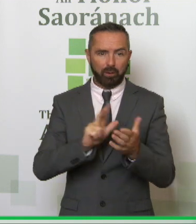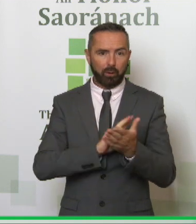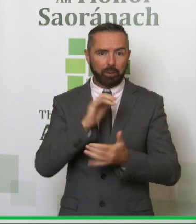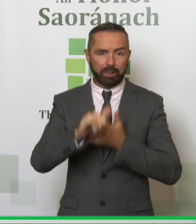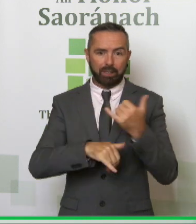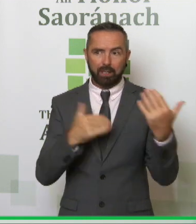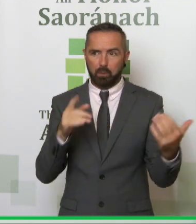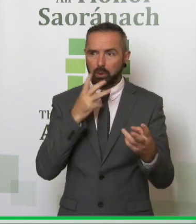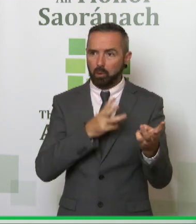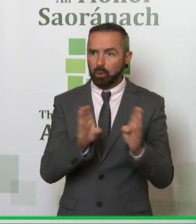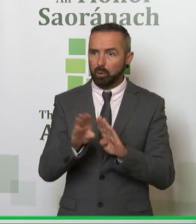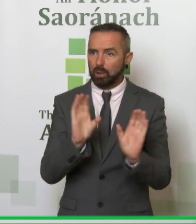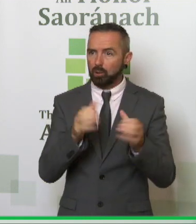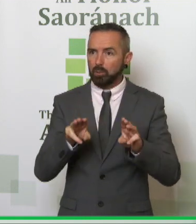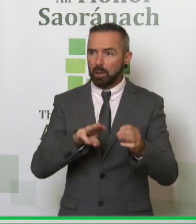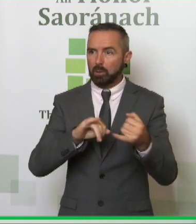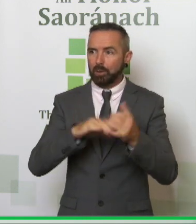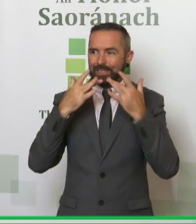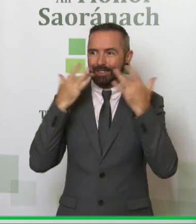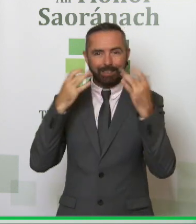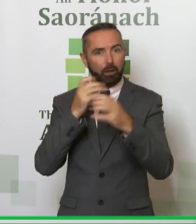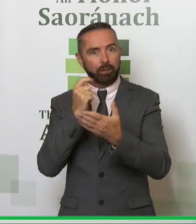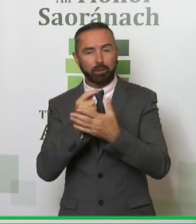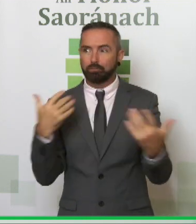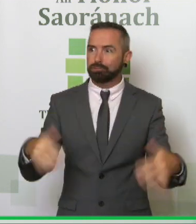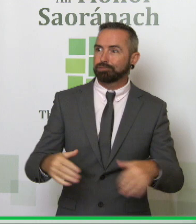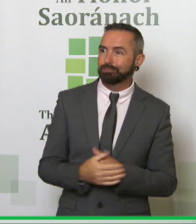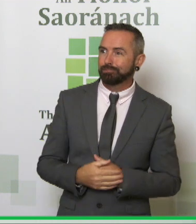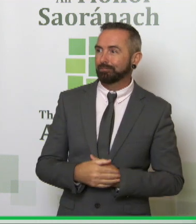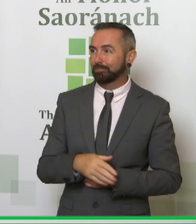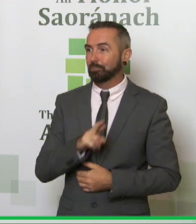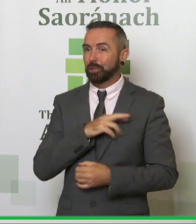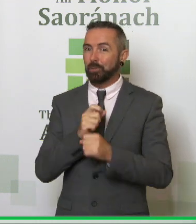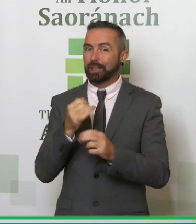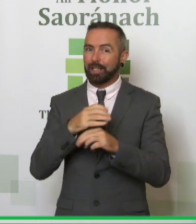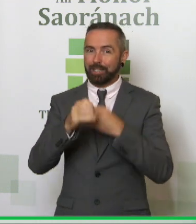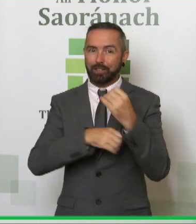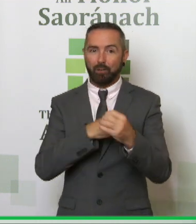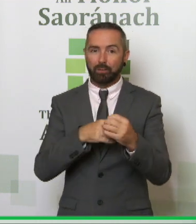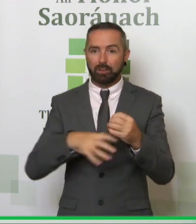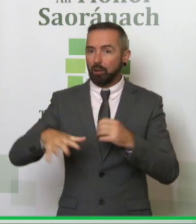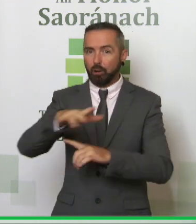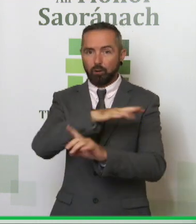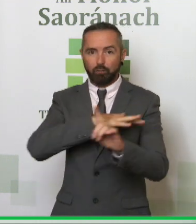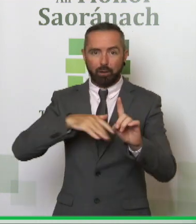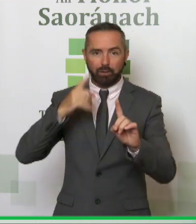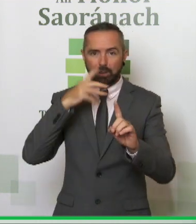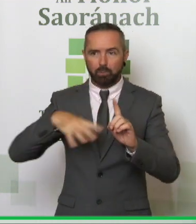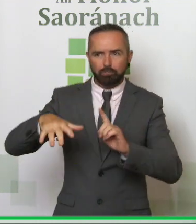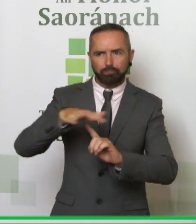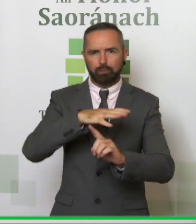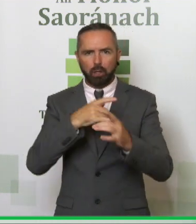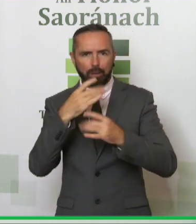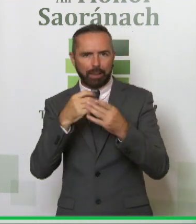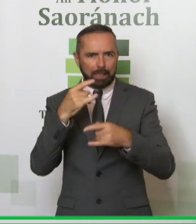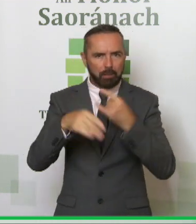to work with a bunch of people who just permanently go around with a smile, and that's really what it is in the office and throughout here when, you know, there's a lot of cogs